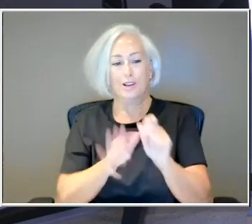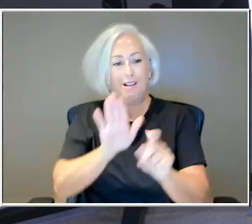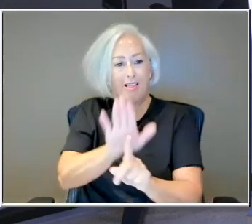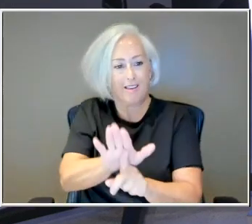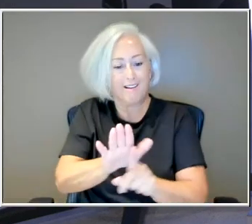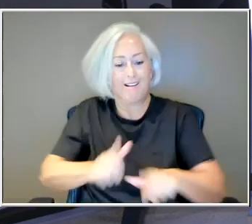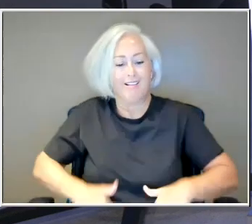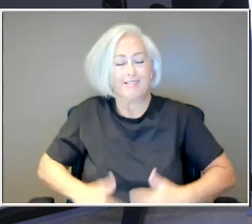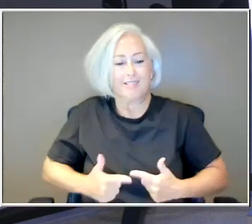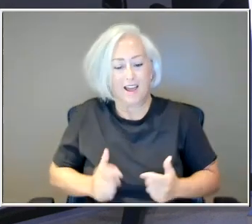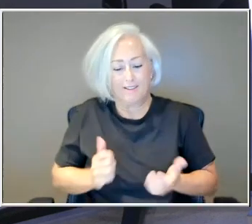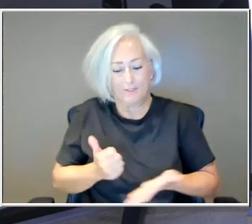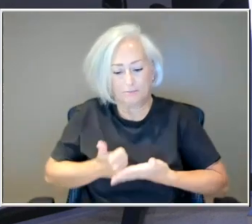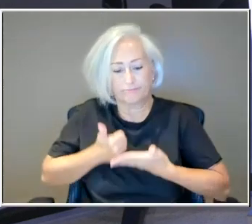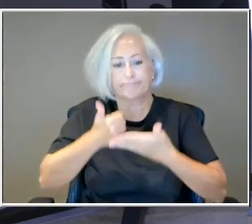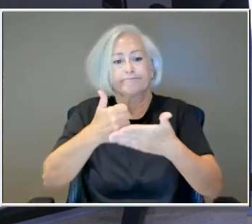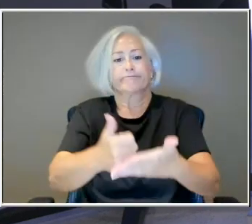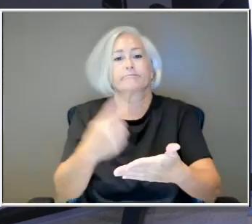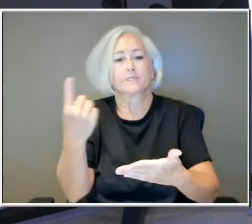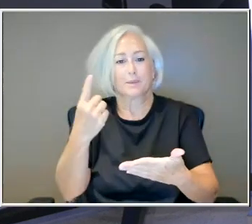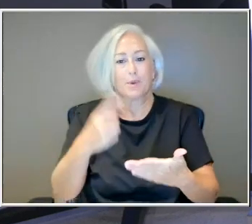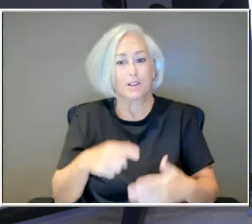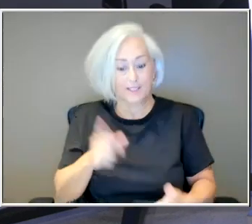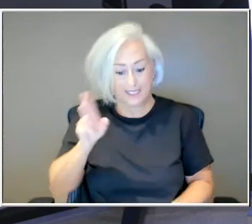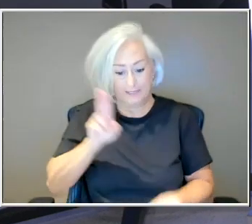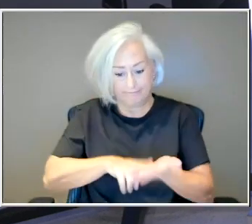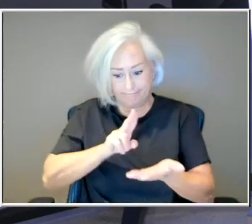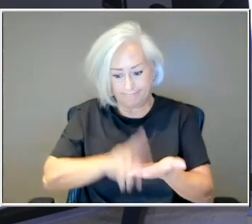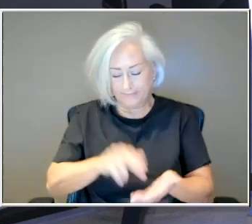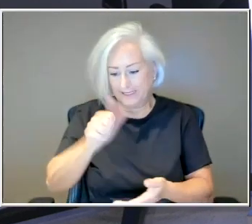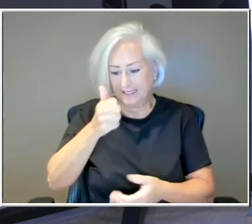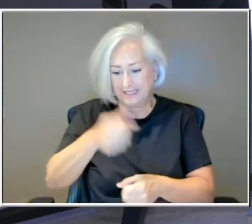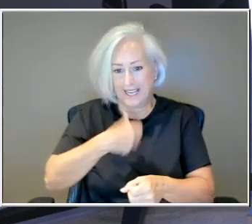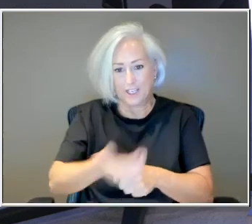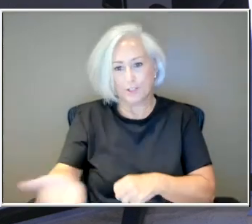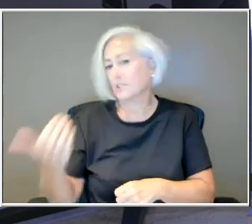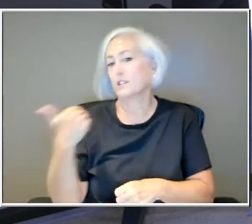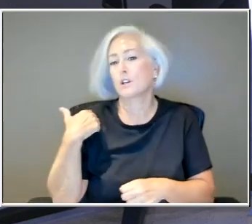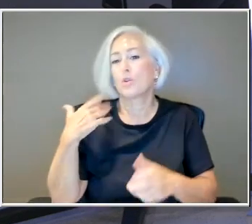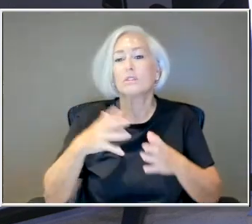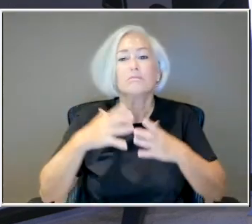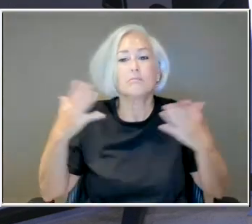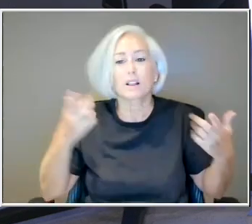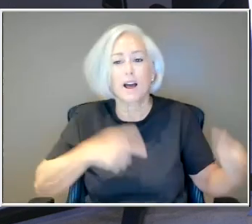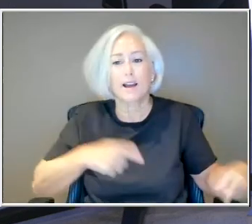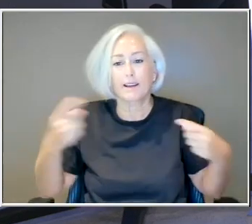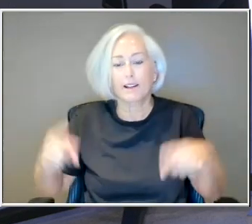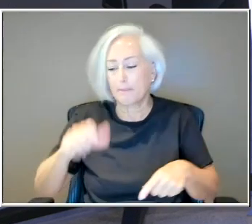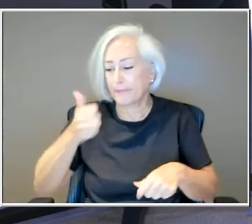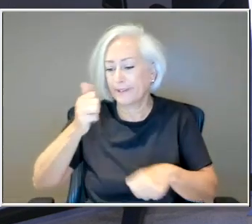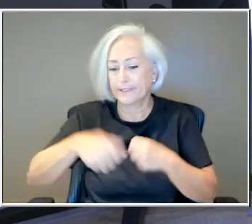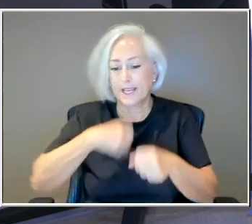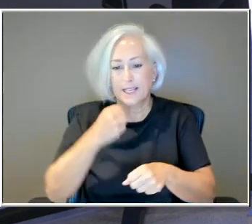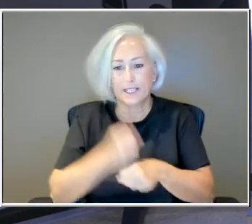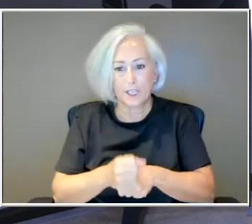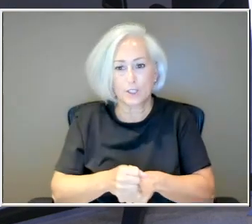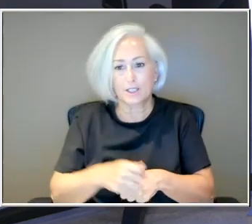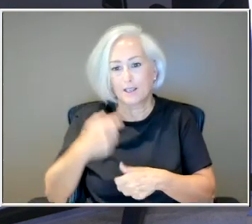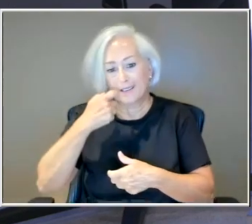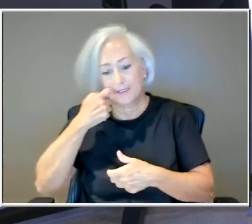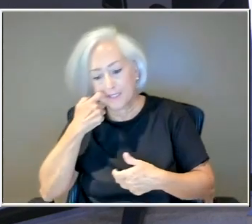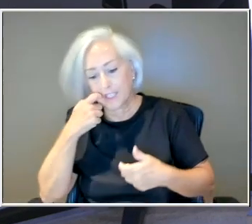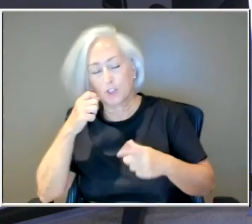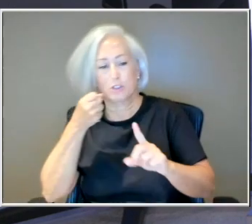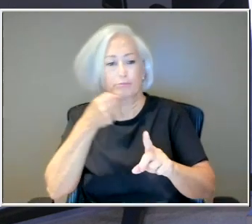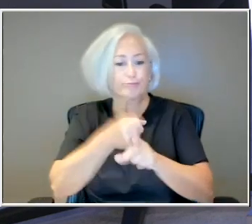that he signs up 10 years ago. Lots can happen in 10 years. Addictions can come into our life. Pandemics can hit, and now